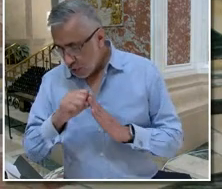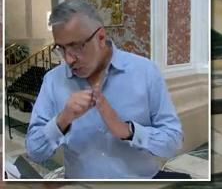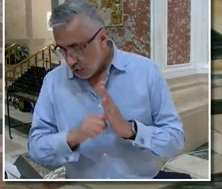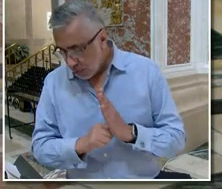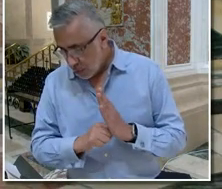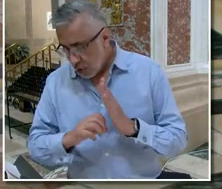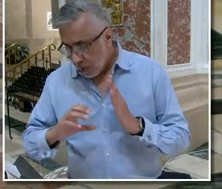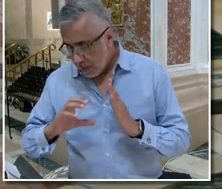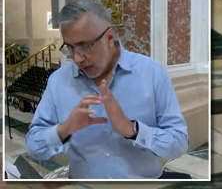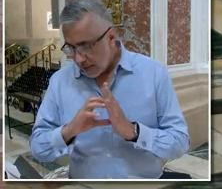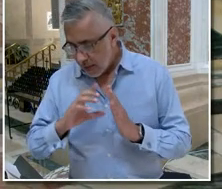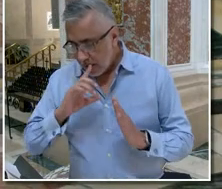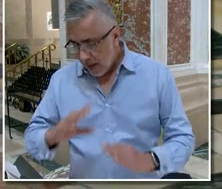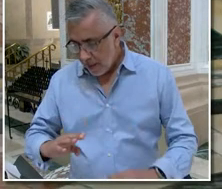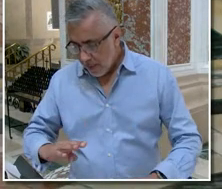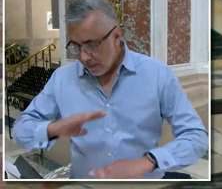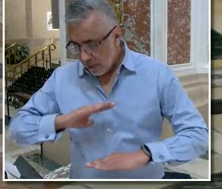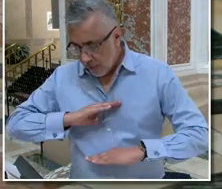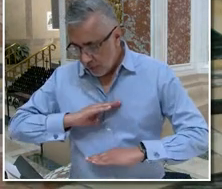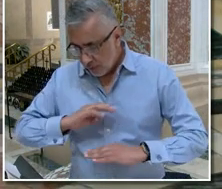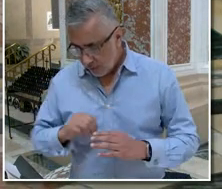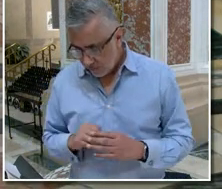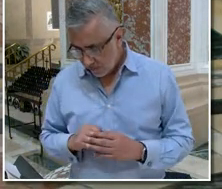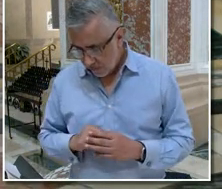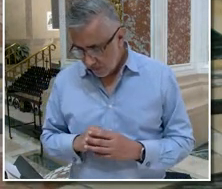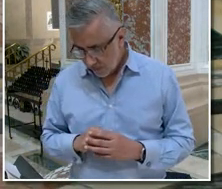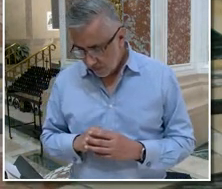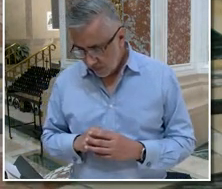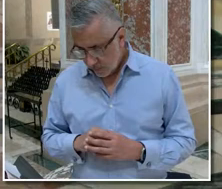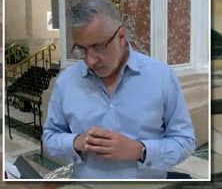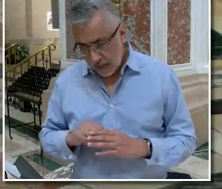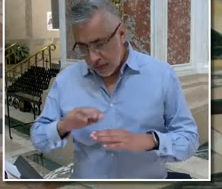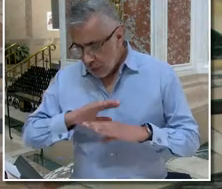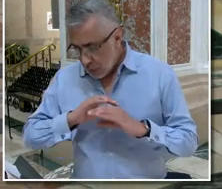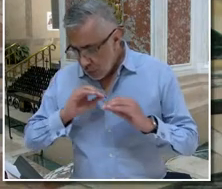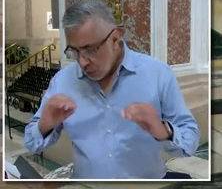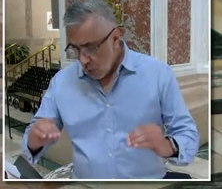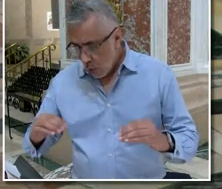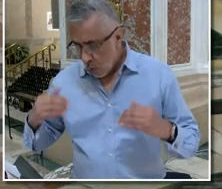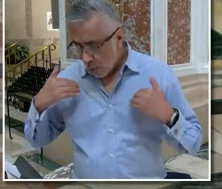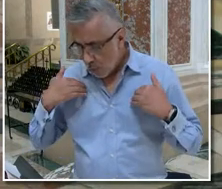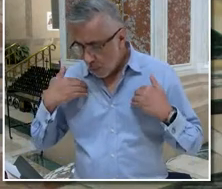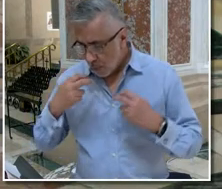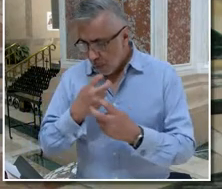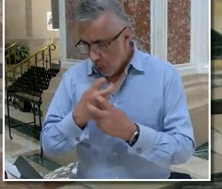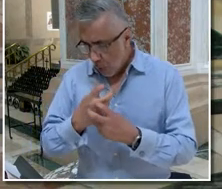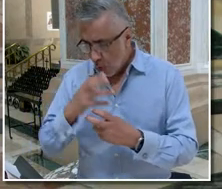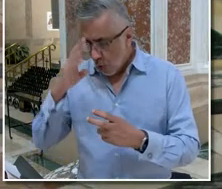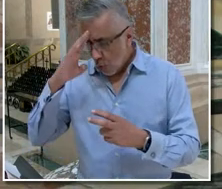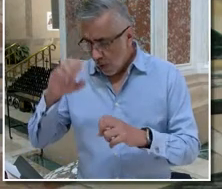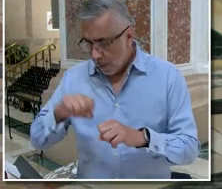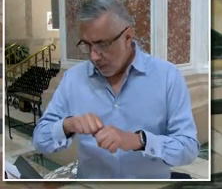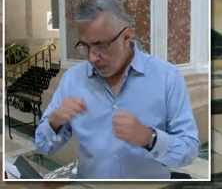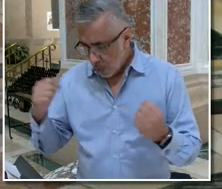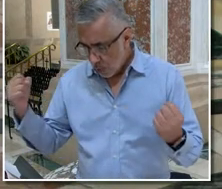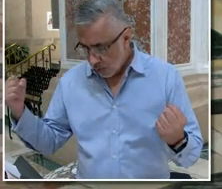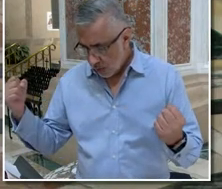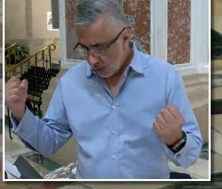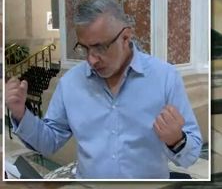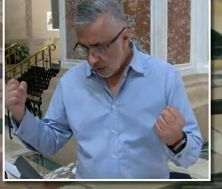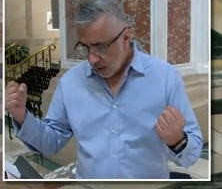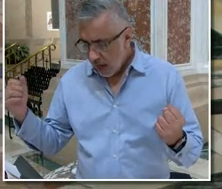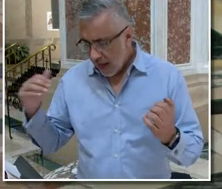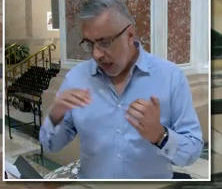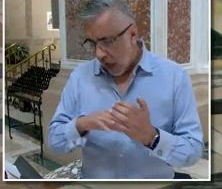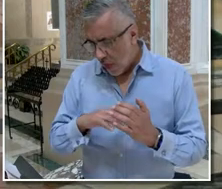scripture passage might be fulfilled: not a bone of it will be broken. And